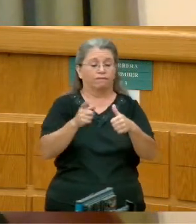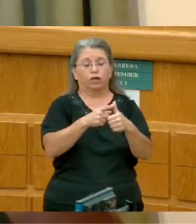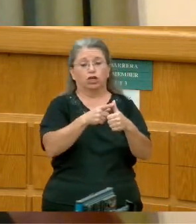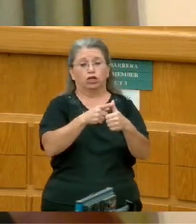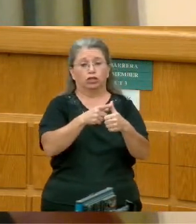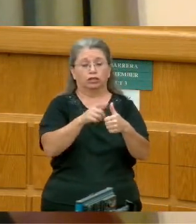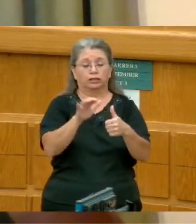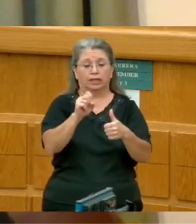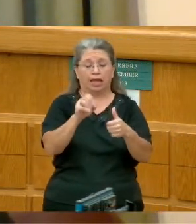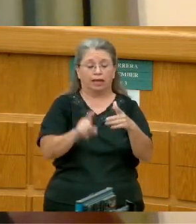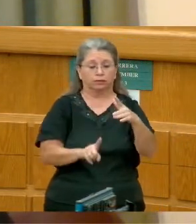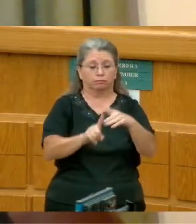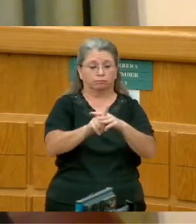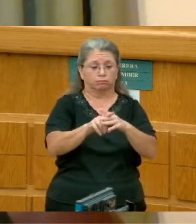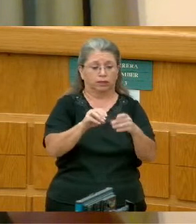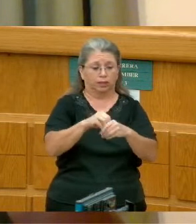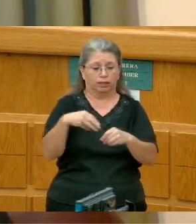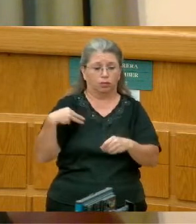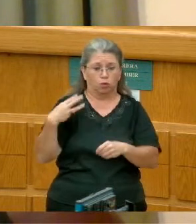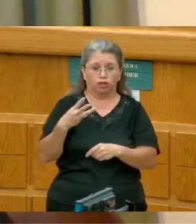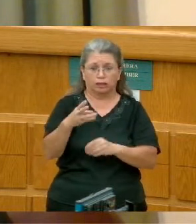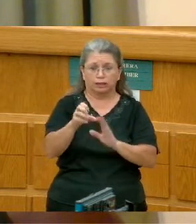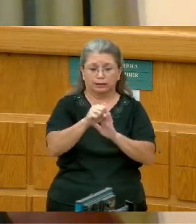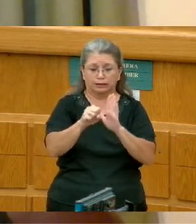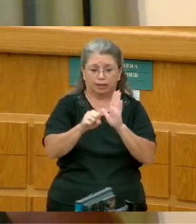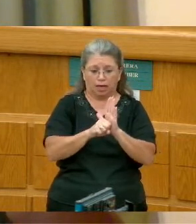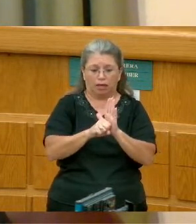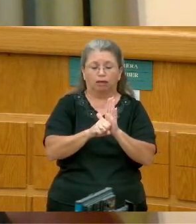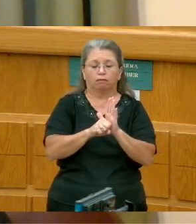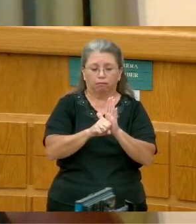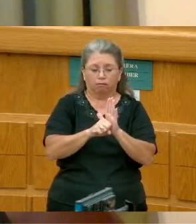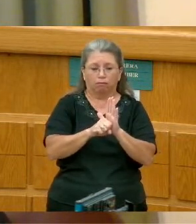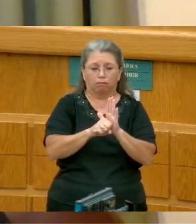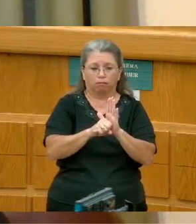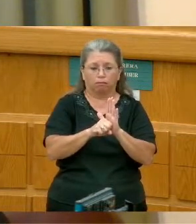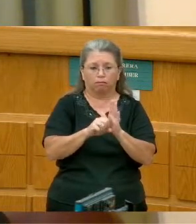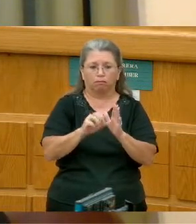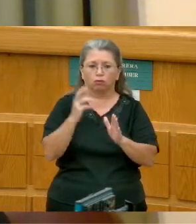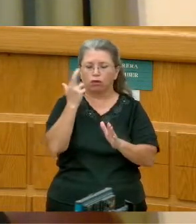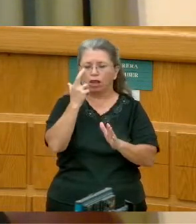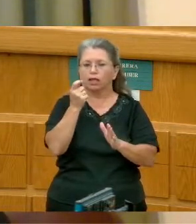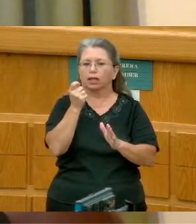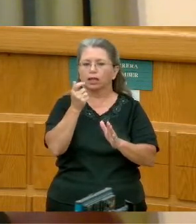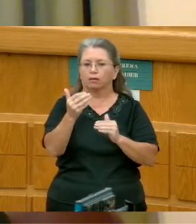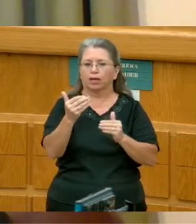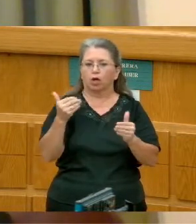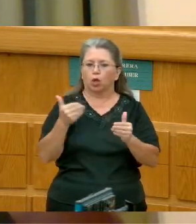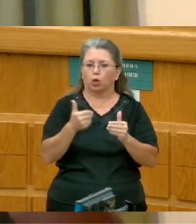State, it seemed to come a little closer, but still we all thought it was